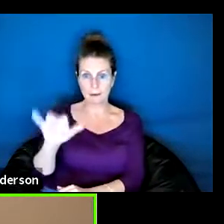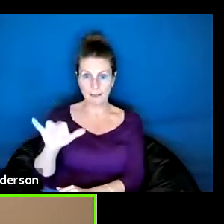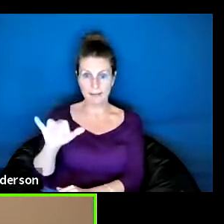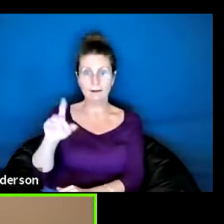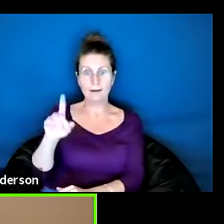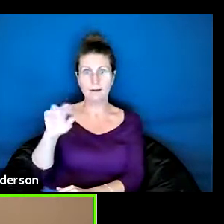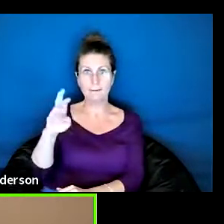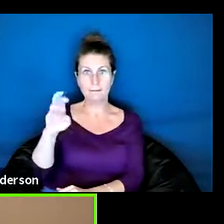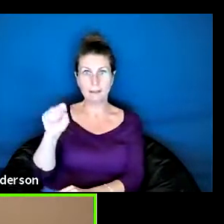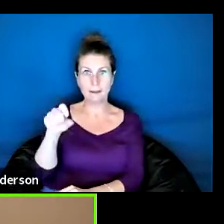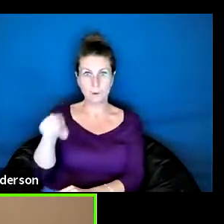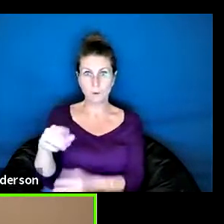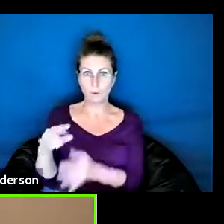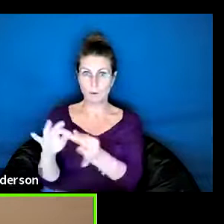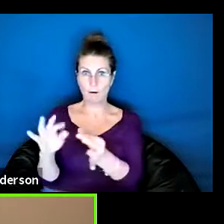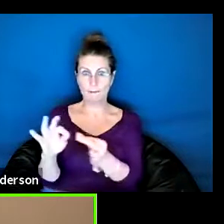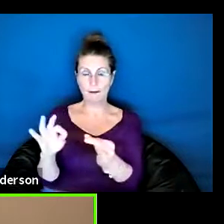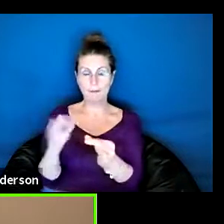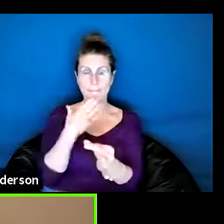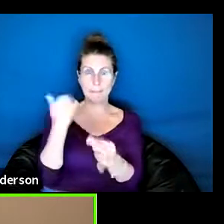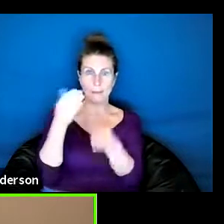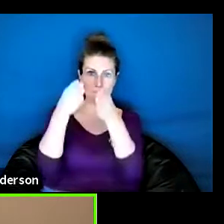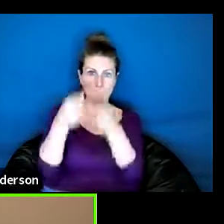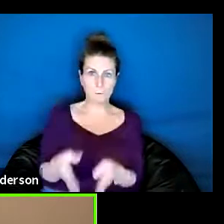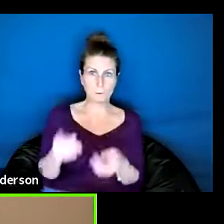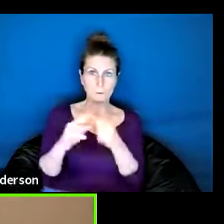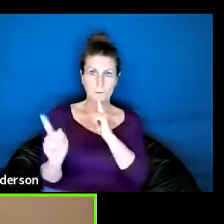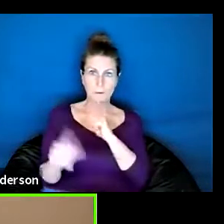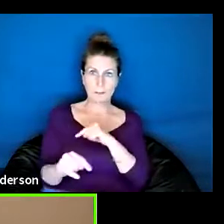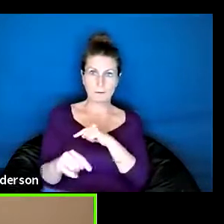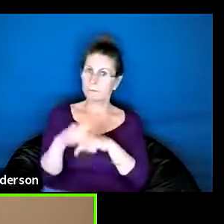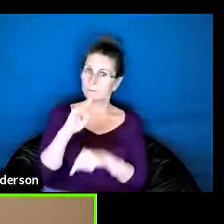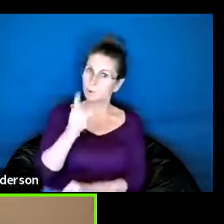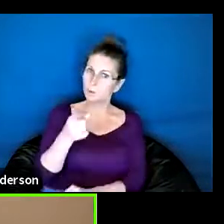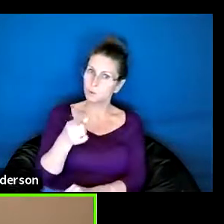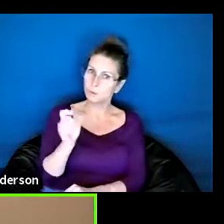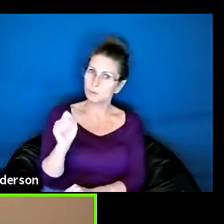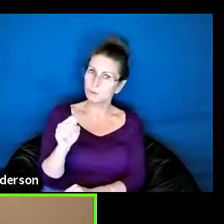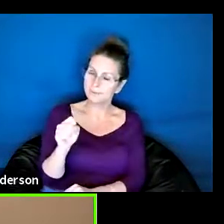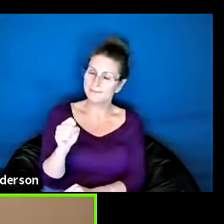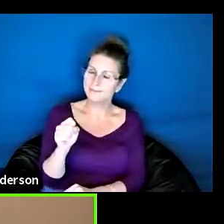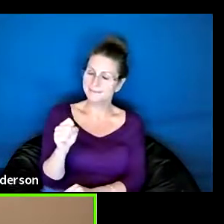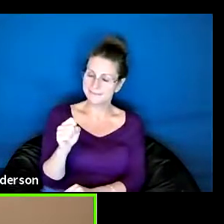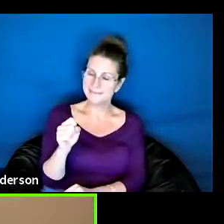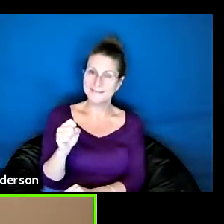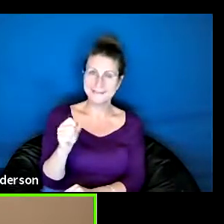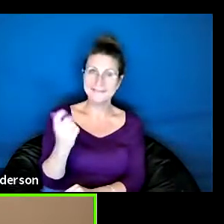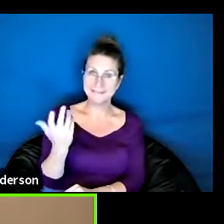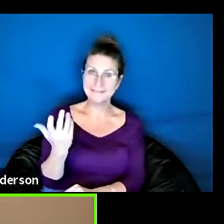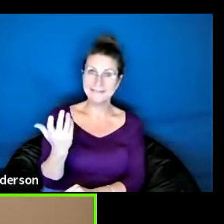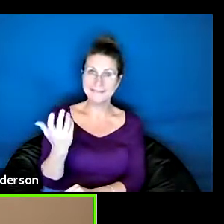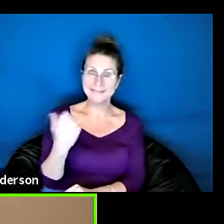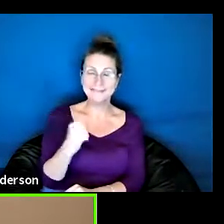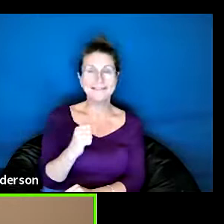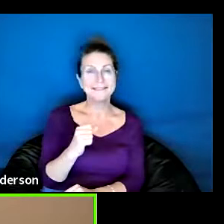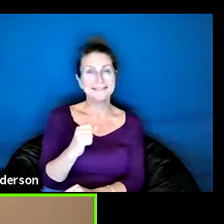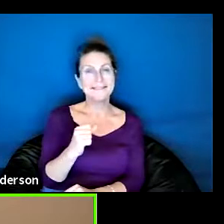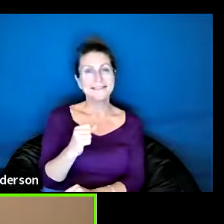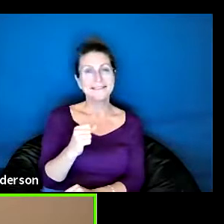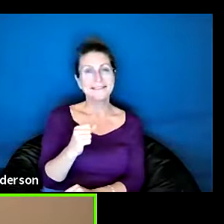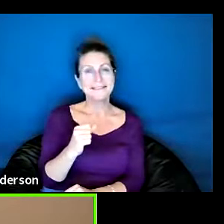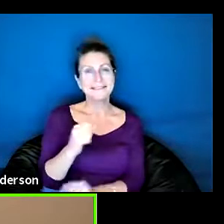the question. That's a good cue to put that point to the group.